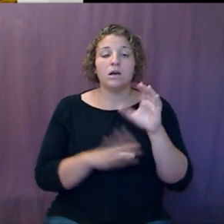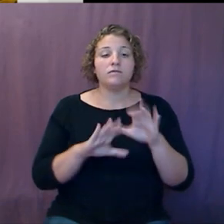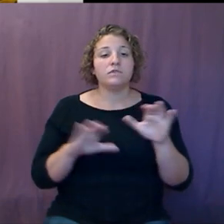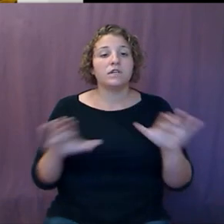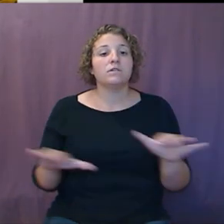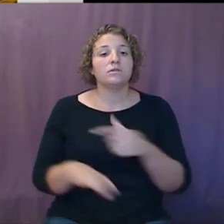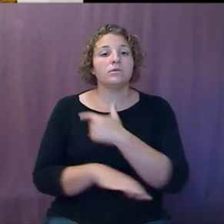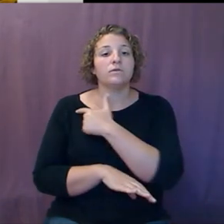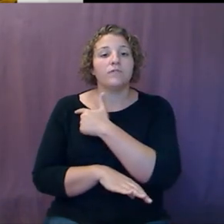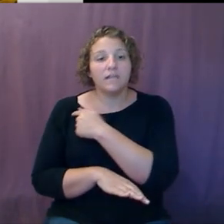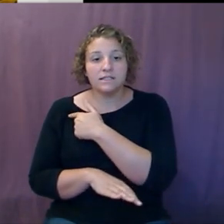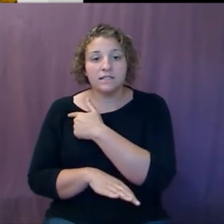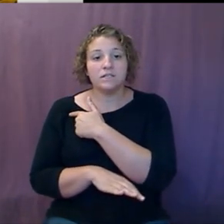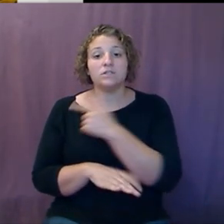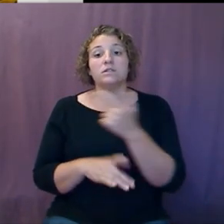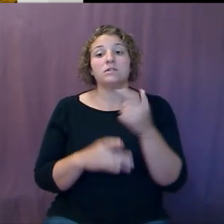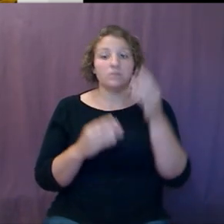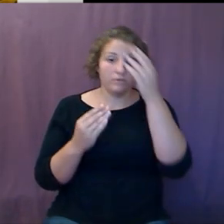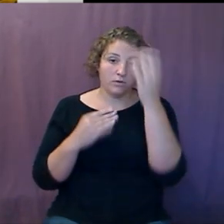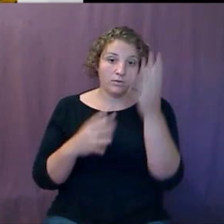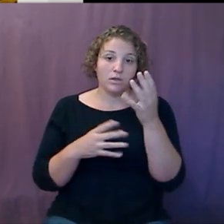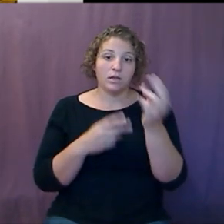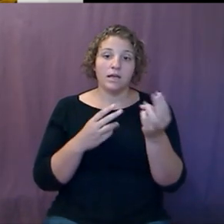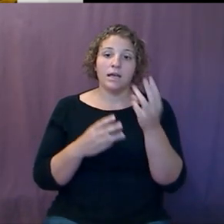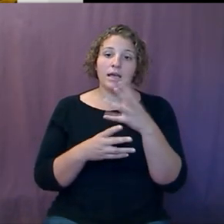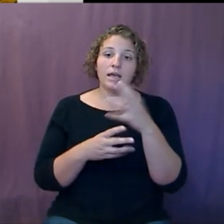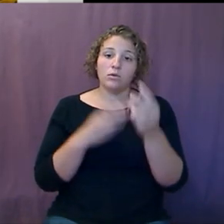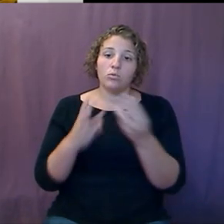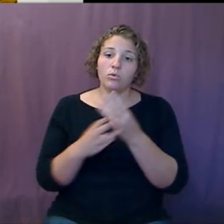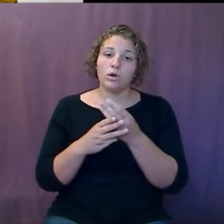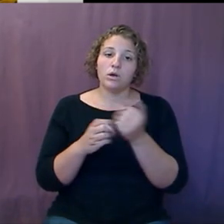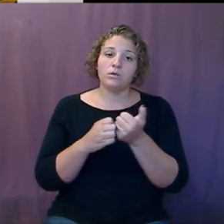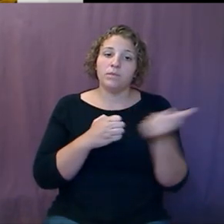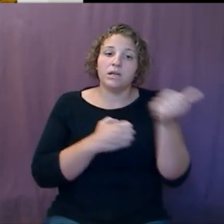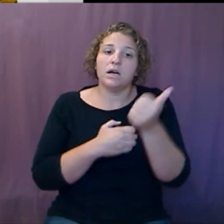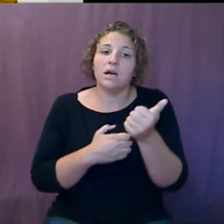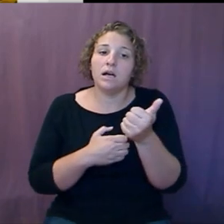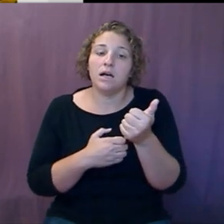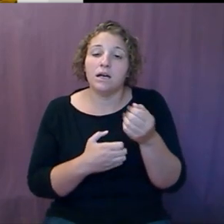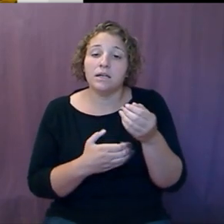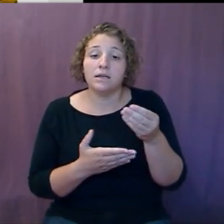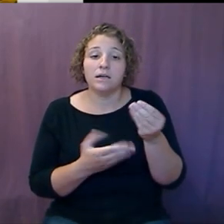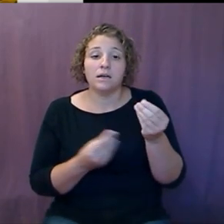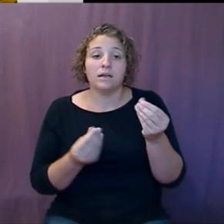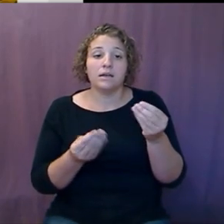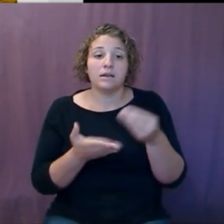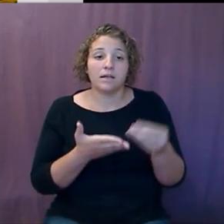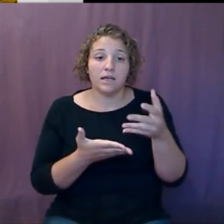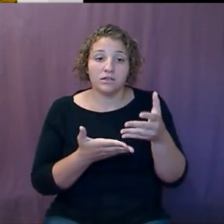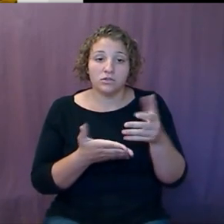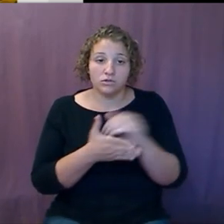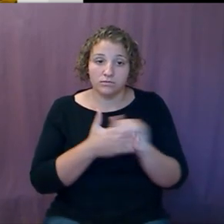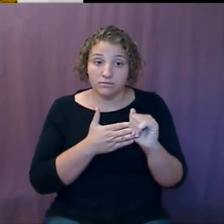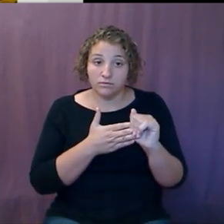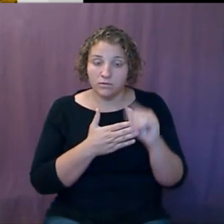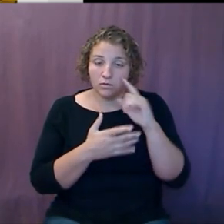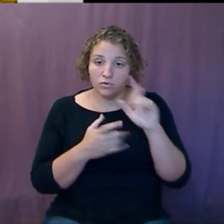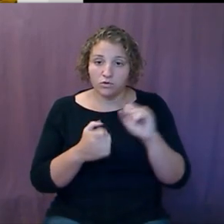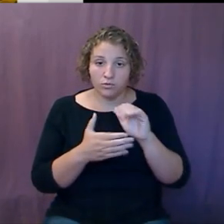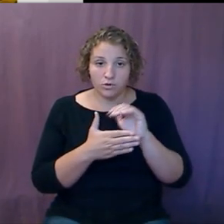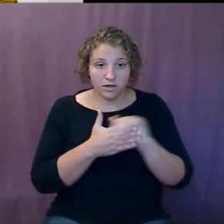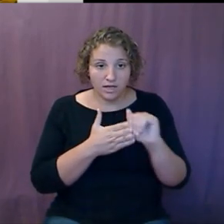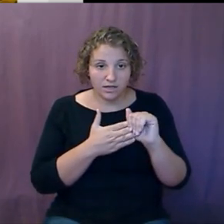beyond cash now let me pause there for a minute to get a world beyond cash what do you have to get rid of cash